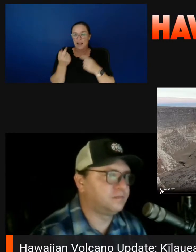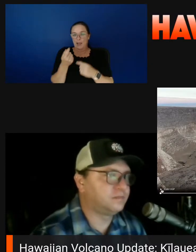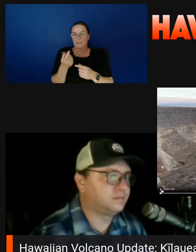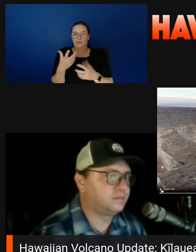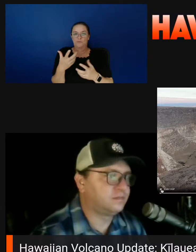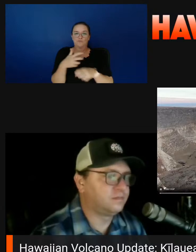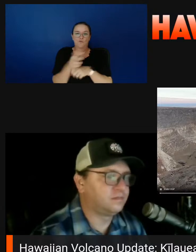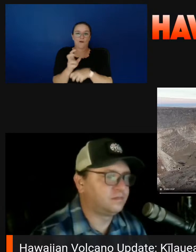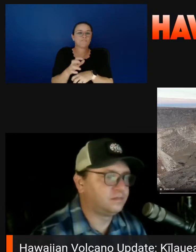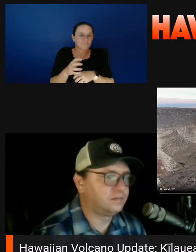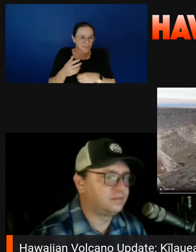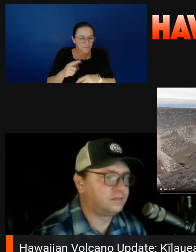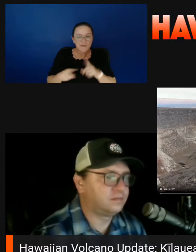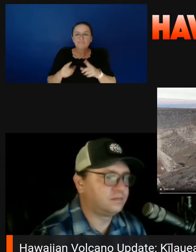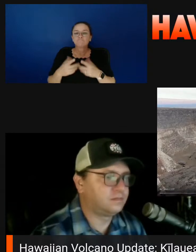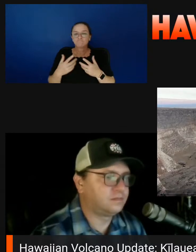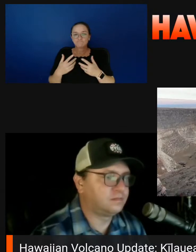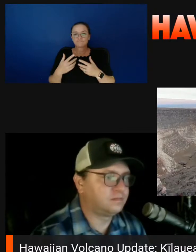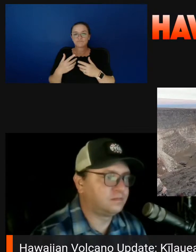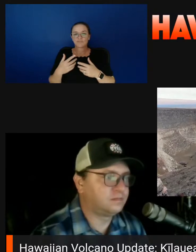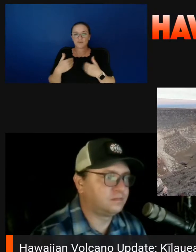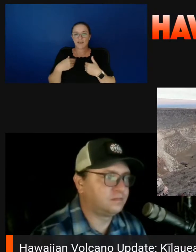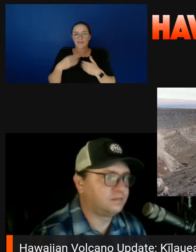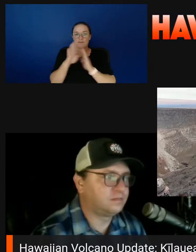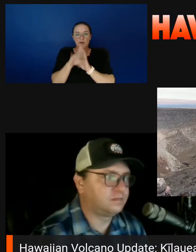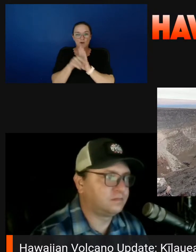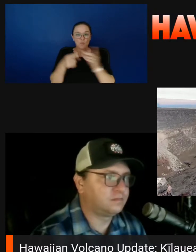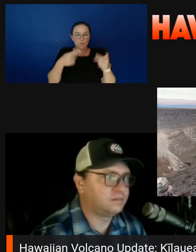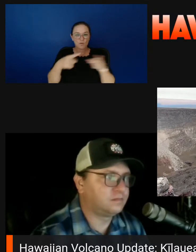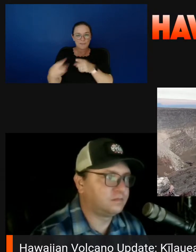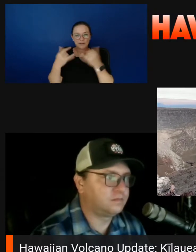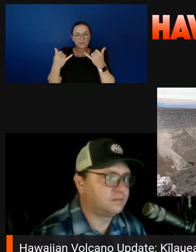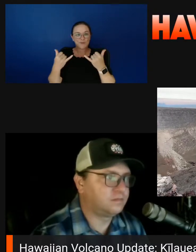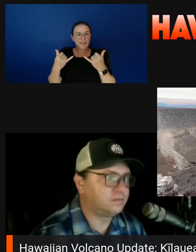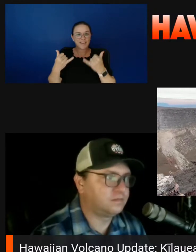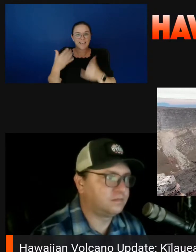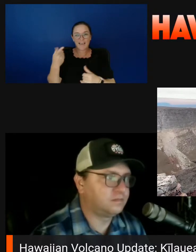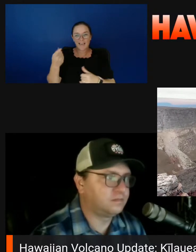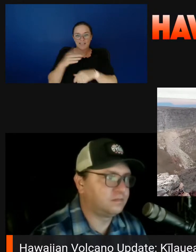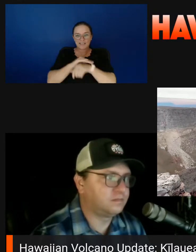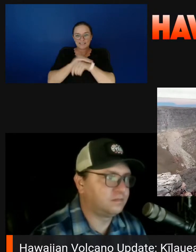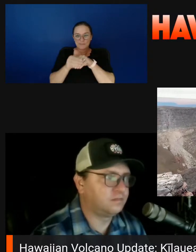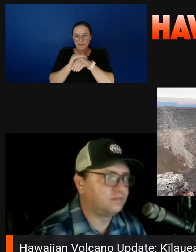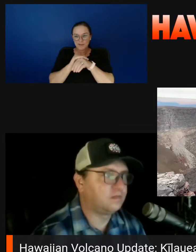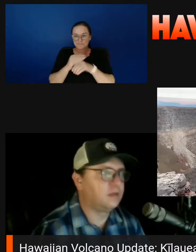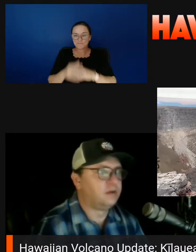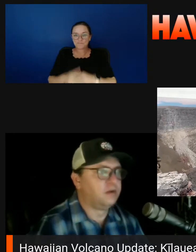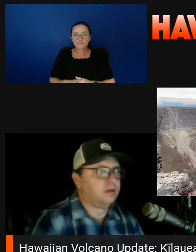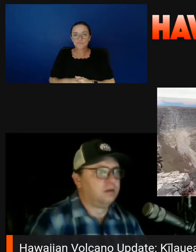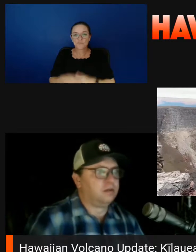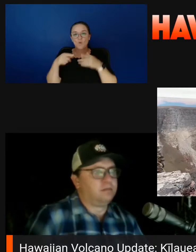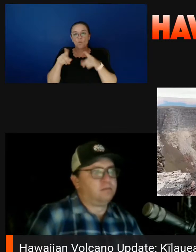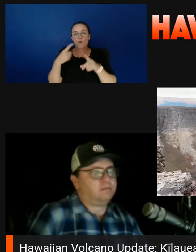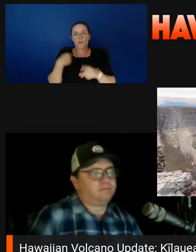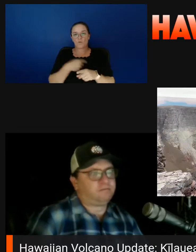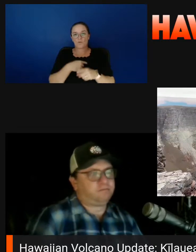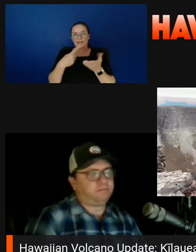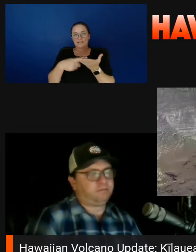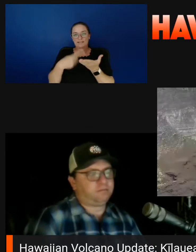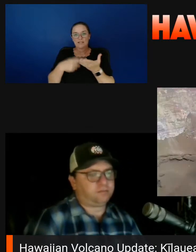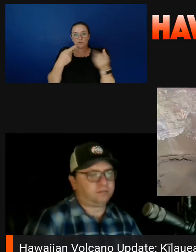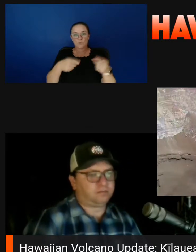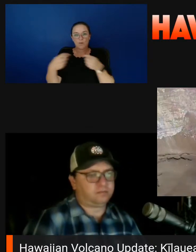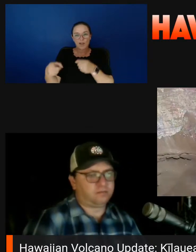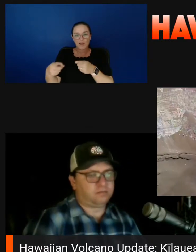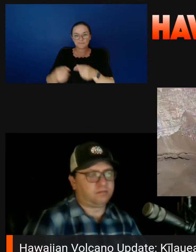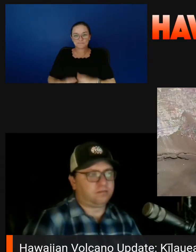but I thought I could play in the background here a little bit of what's been happening today in the summit while we discuss what's going on here,